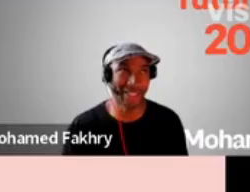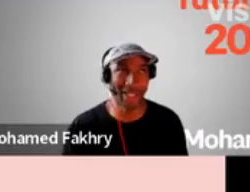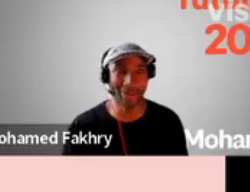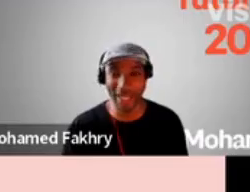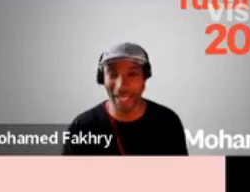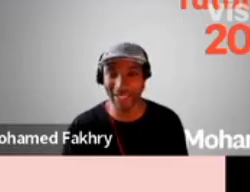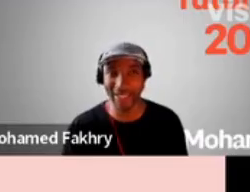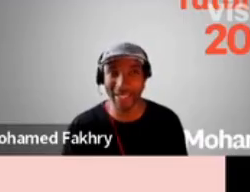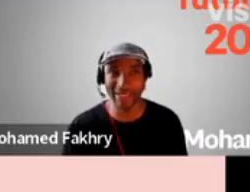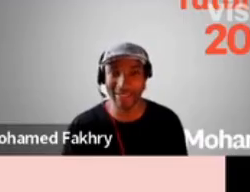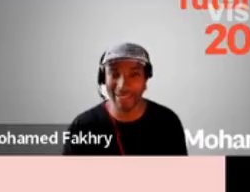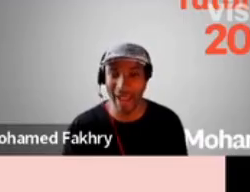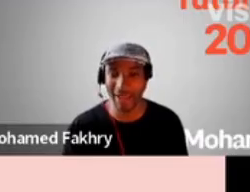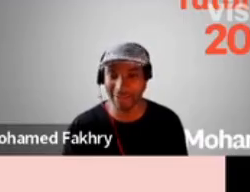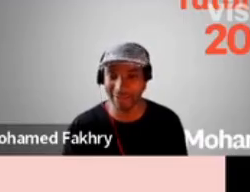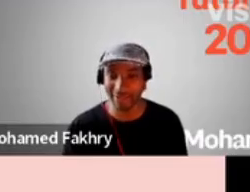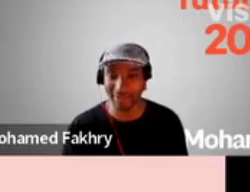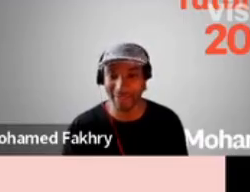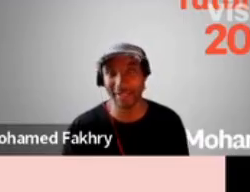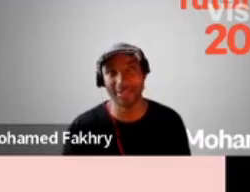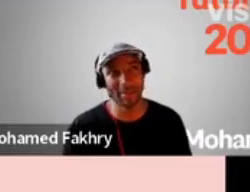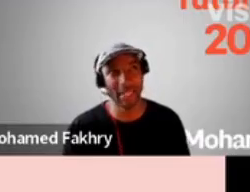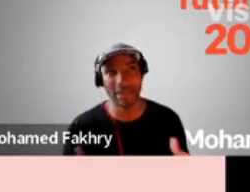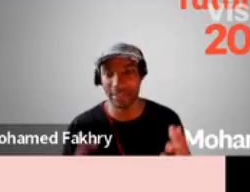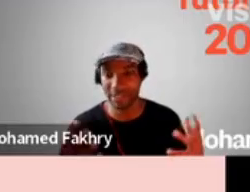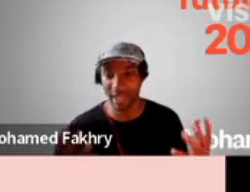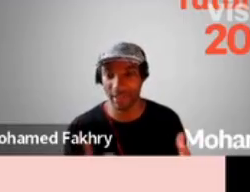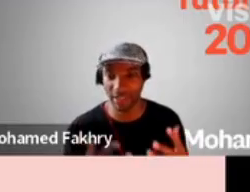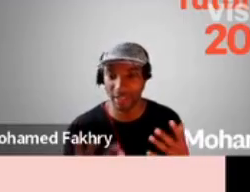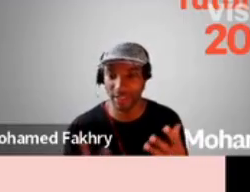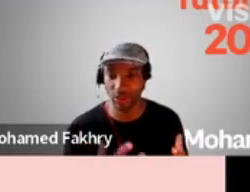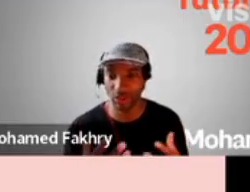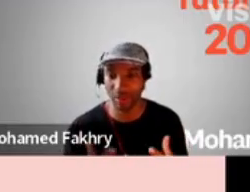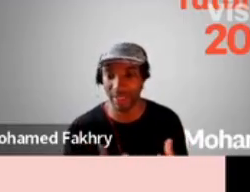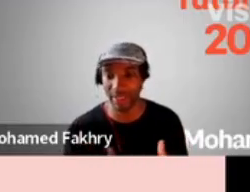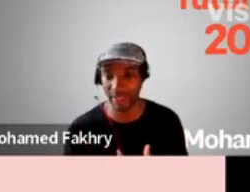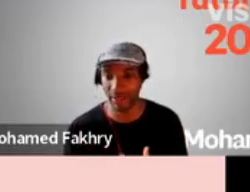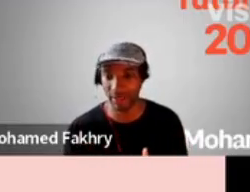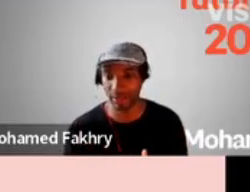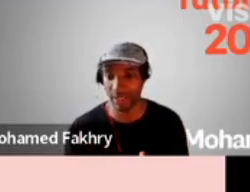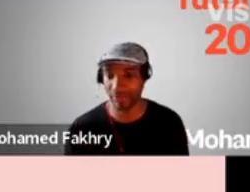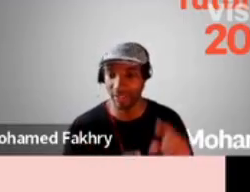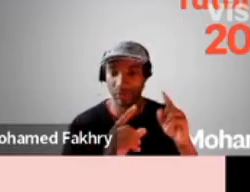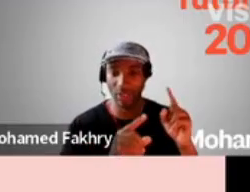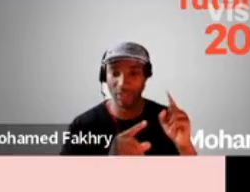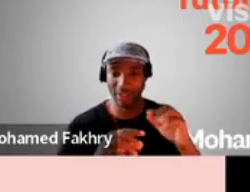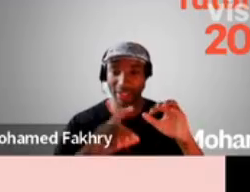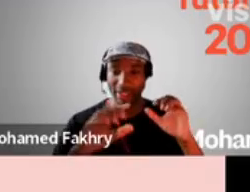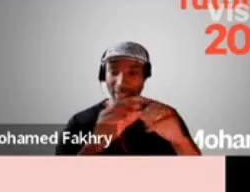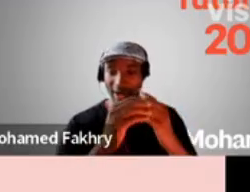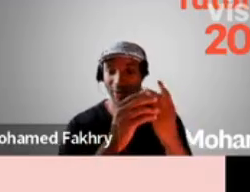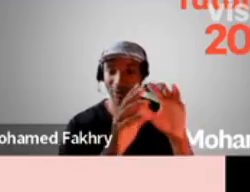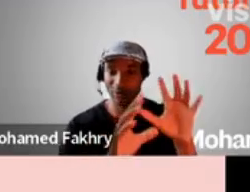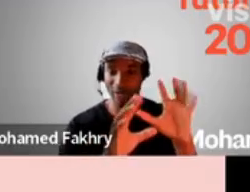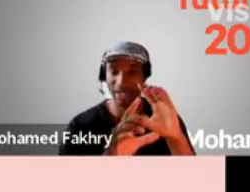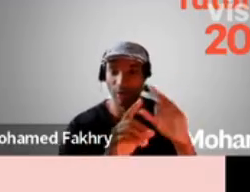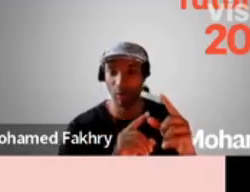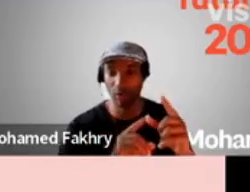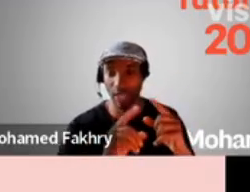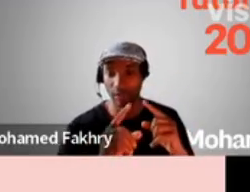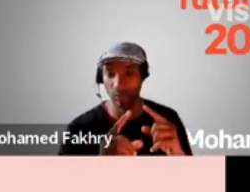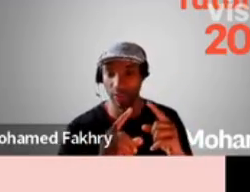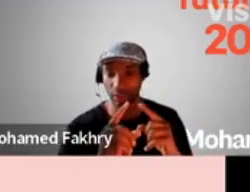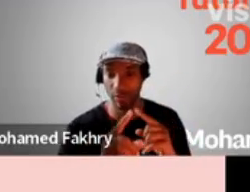I say it also as an exercise. Sometimes it's it teaches you so many things. Even if you are just learning how to use your